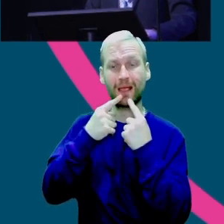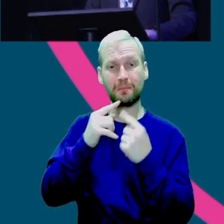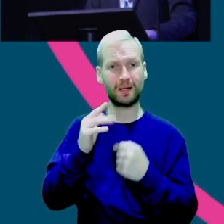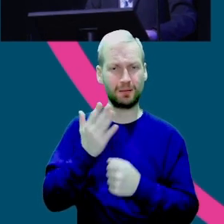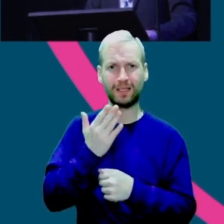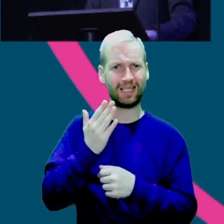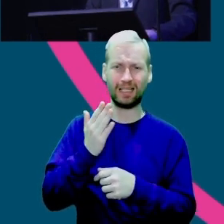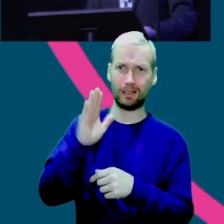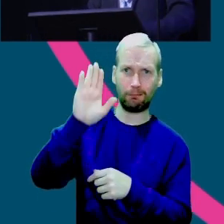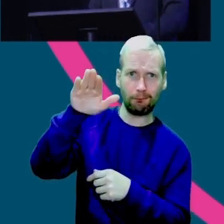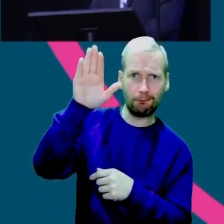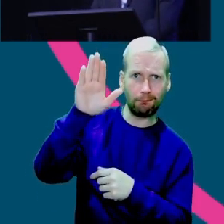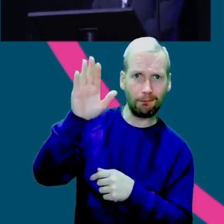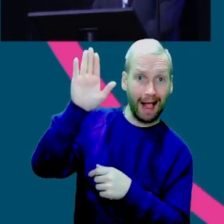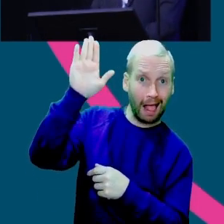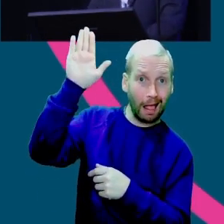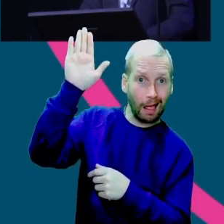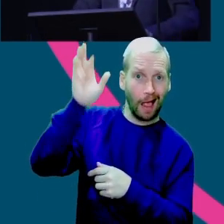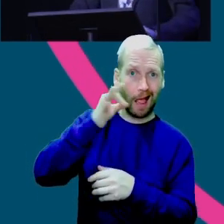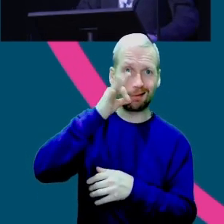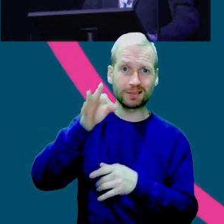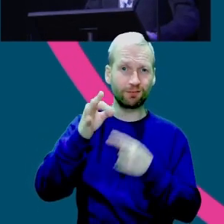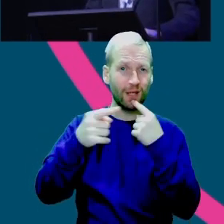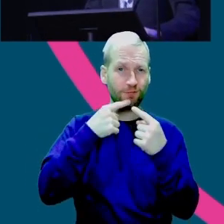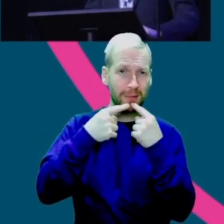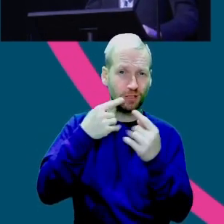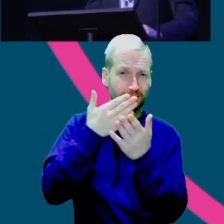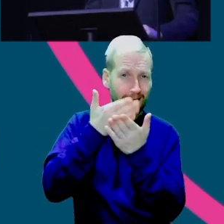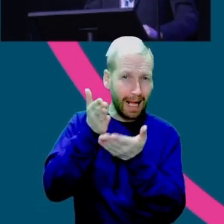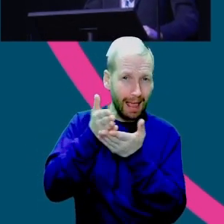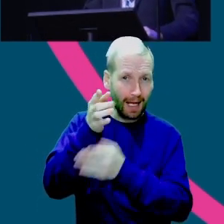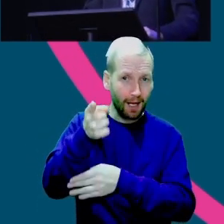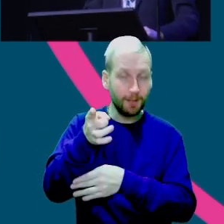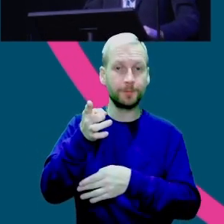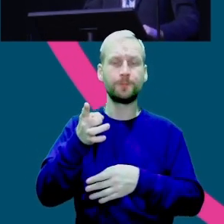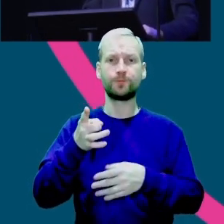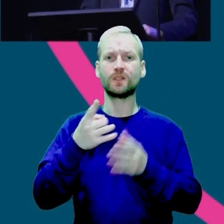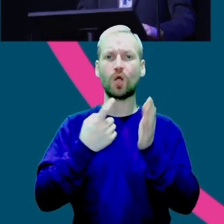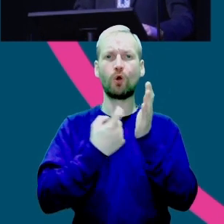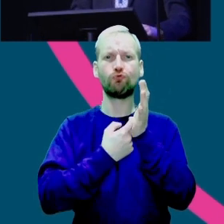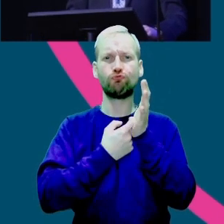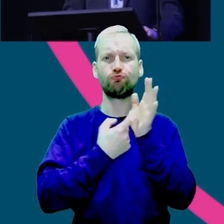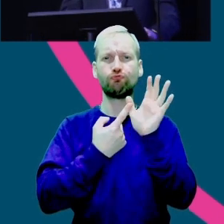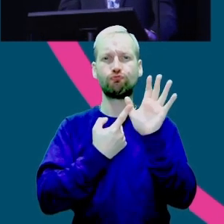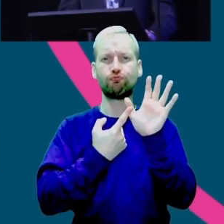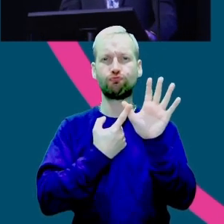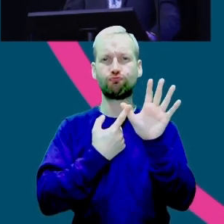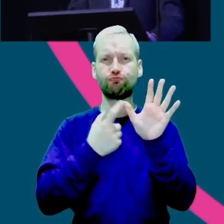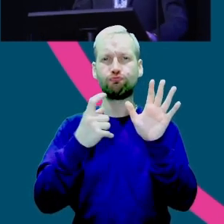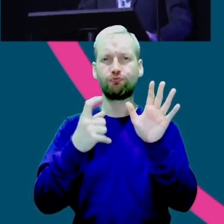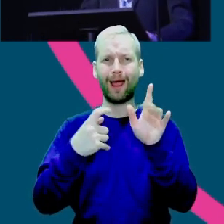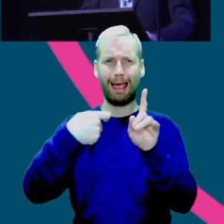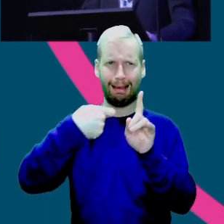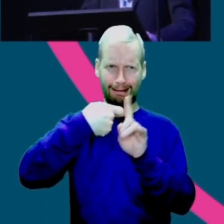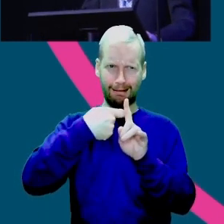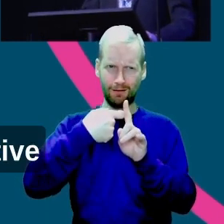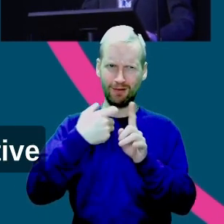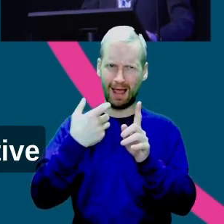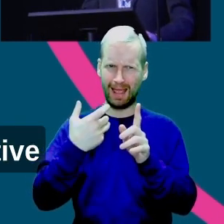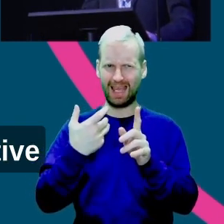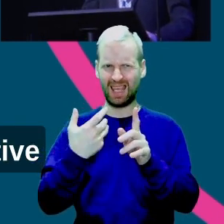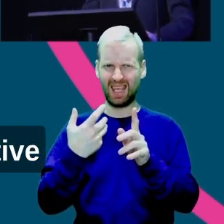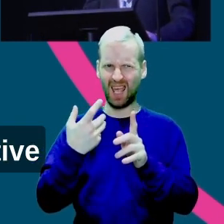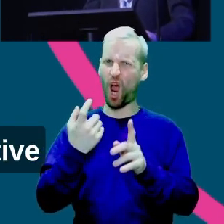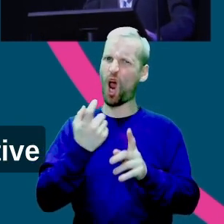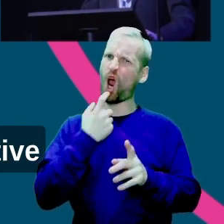to ask questions because there's lots of jargon in here. So, really, RAC is simply really a lightweight